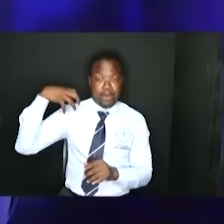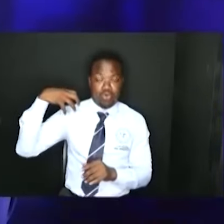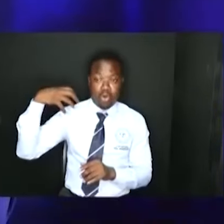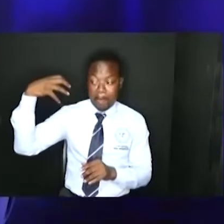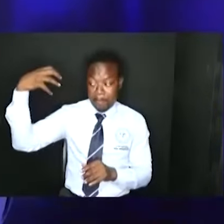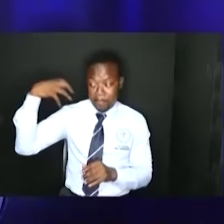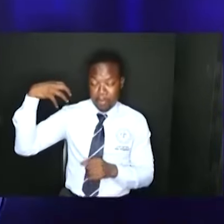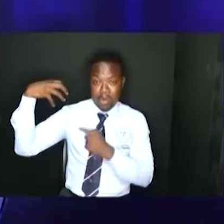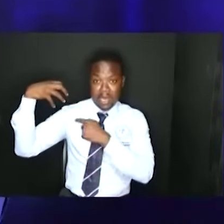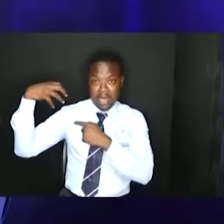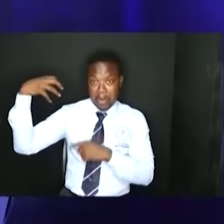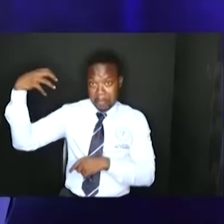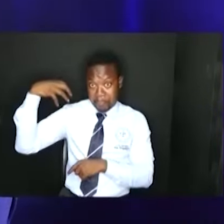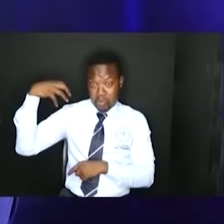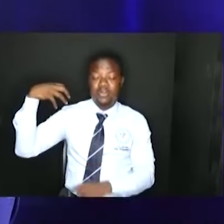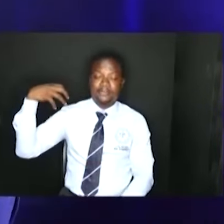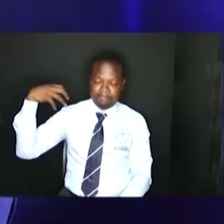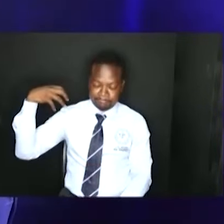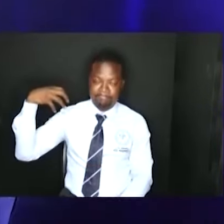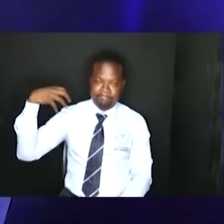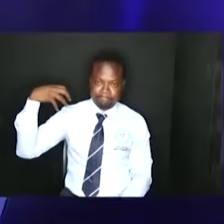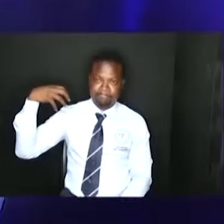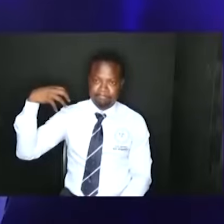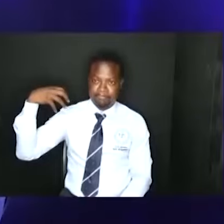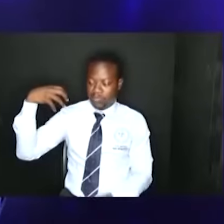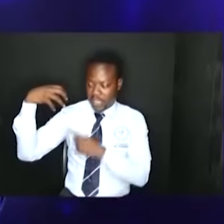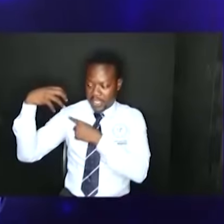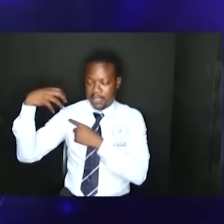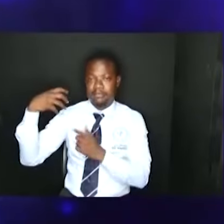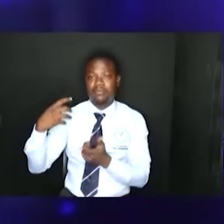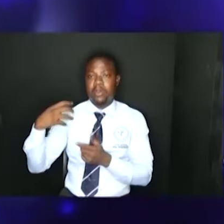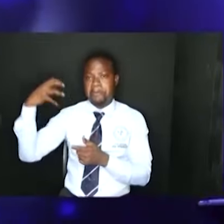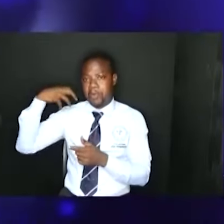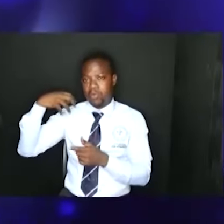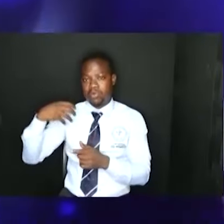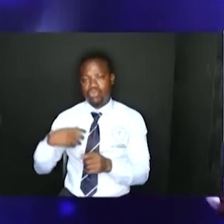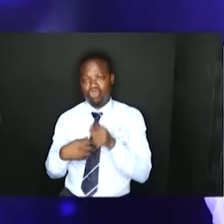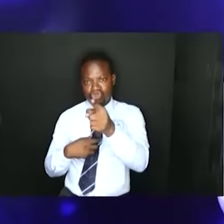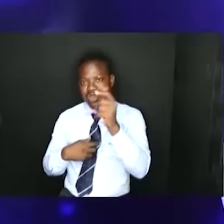is or has harassed you